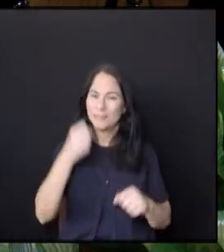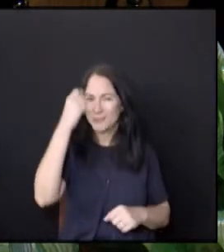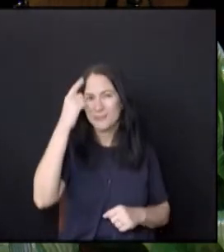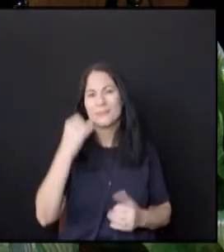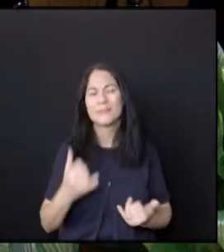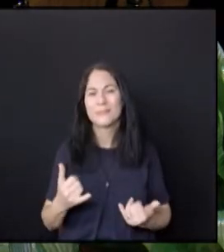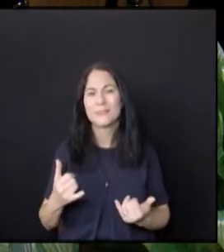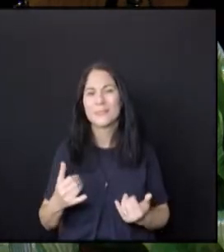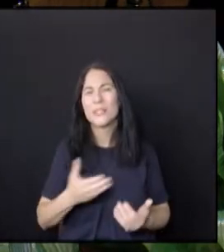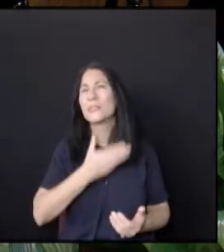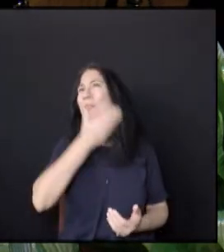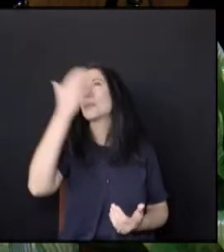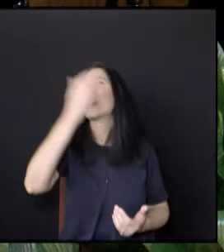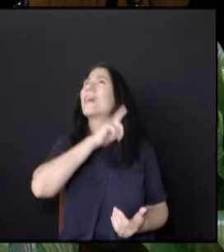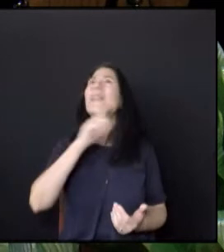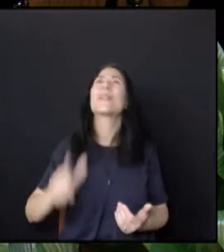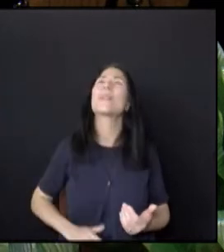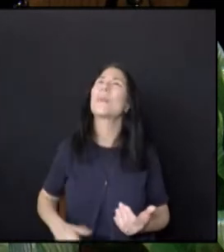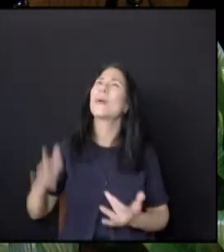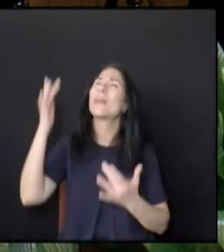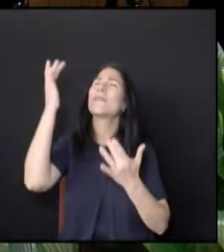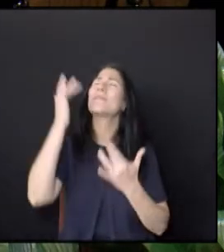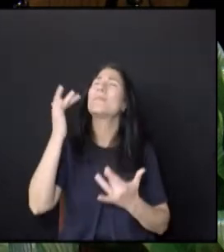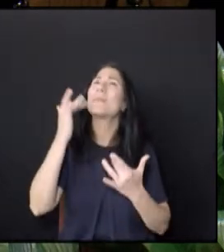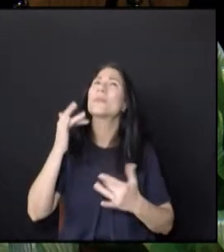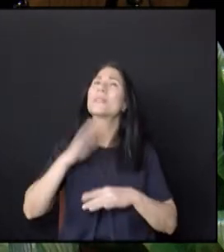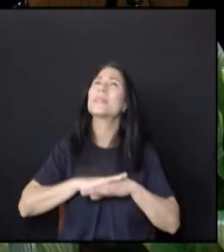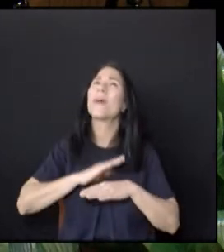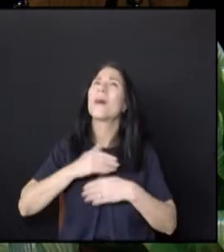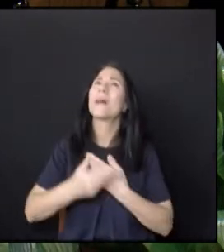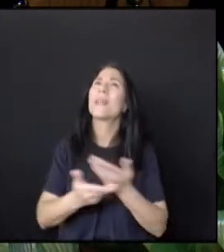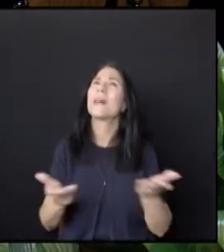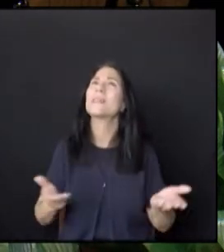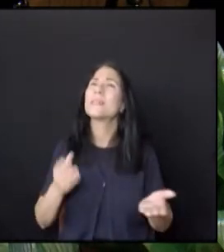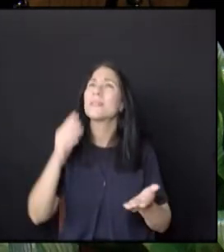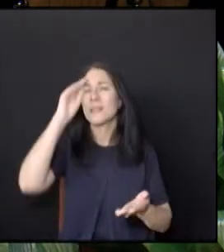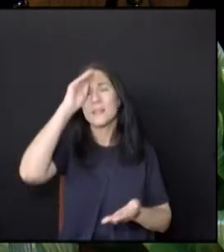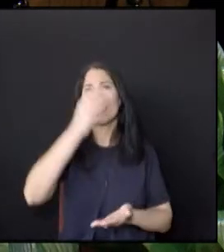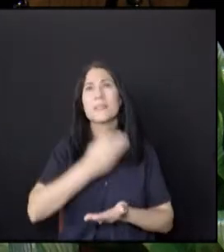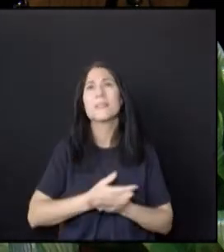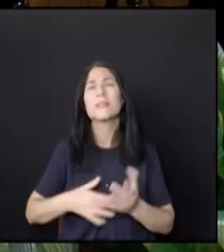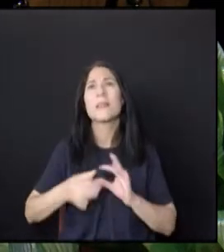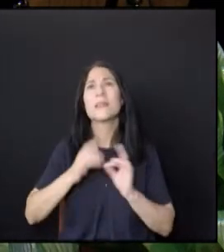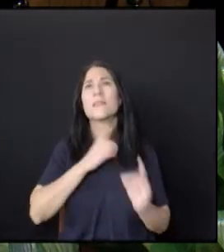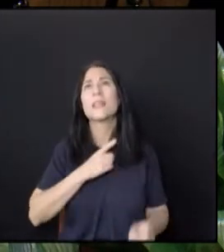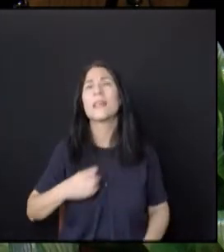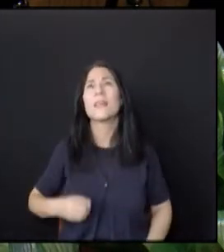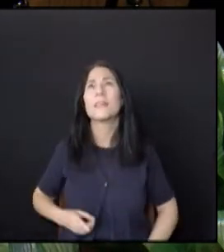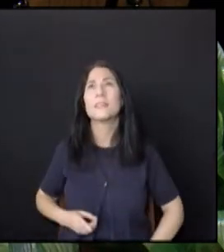who has cried out, Lord, have mercy on us, son of David.